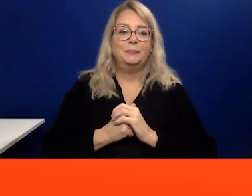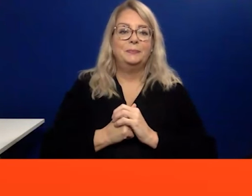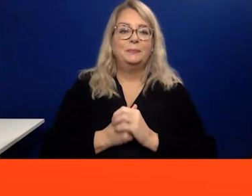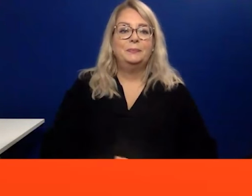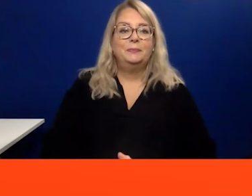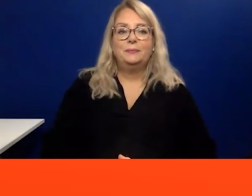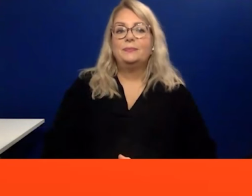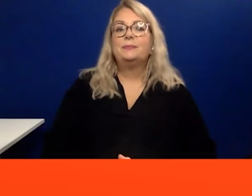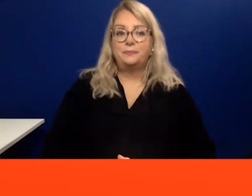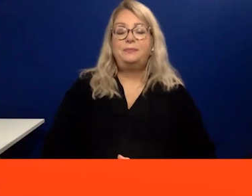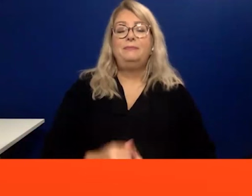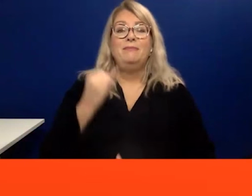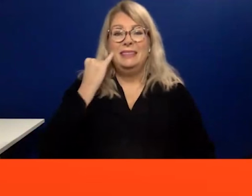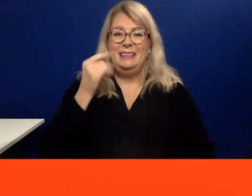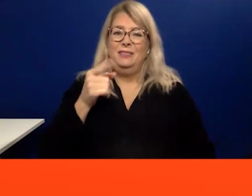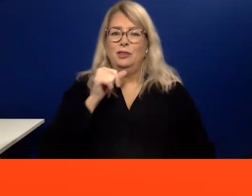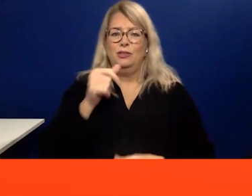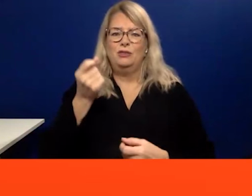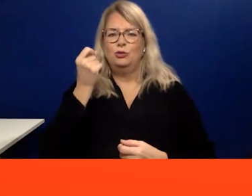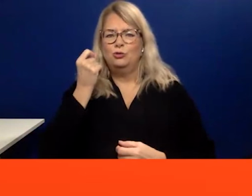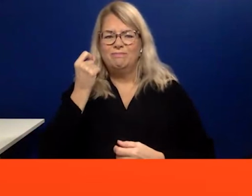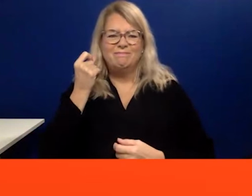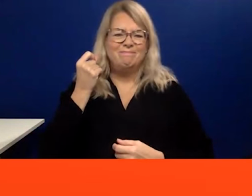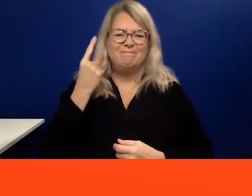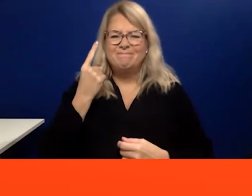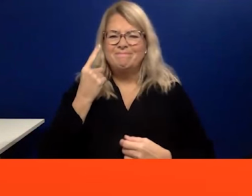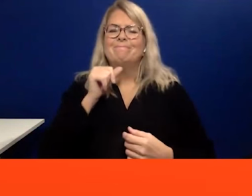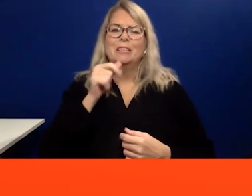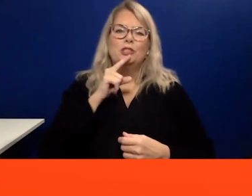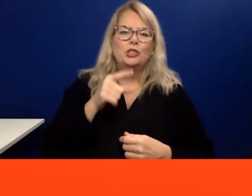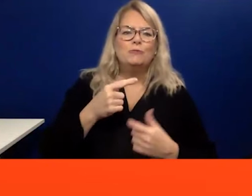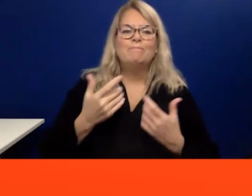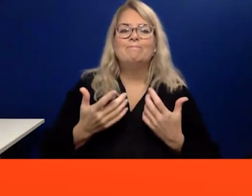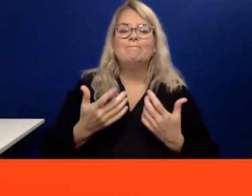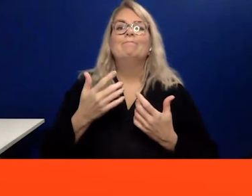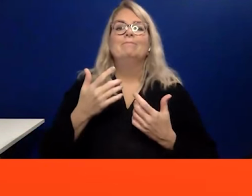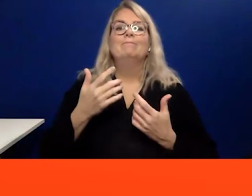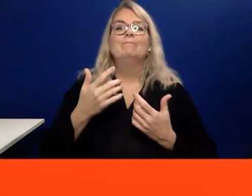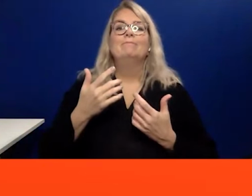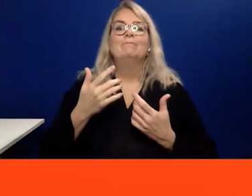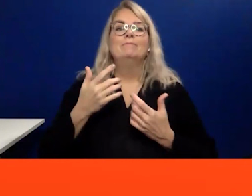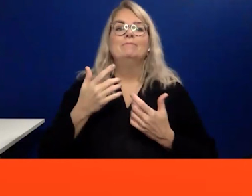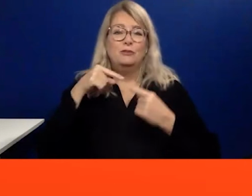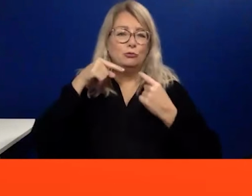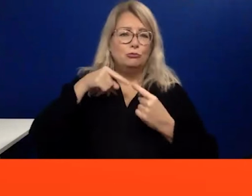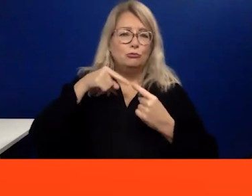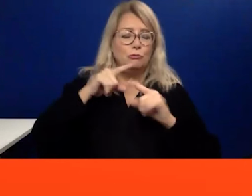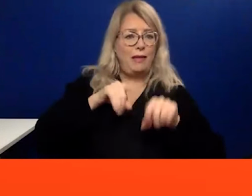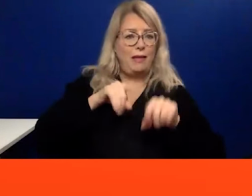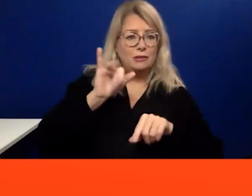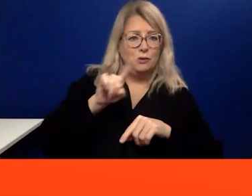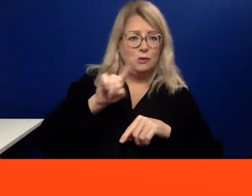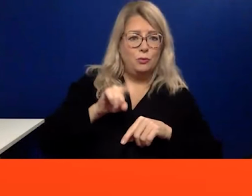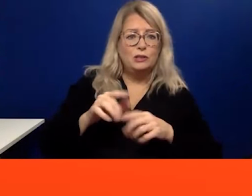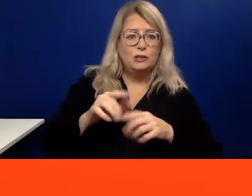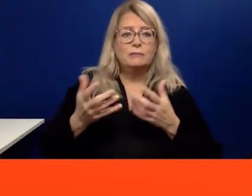So if you're not sure, and you couldn't have trouble answering that question, just maybe